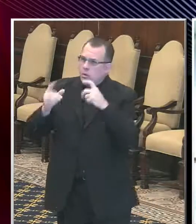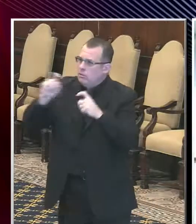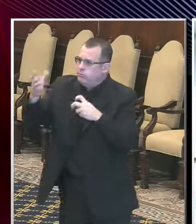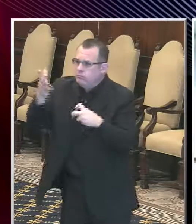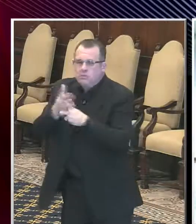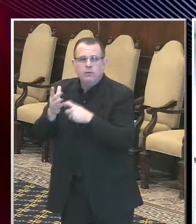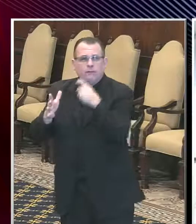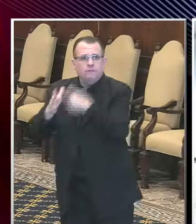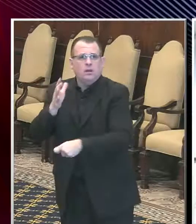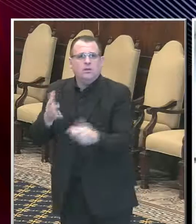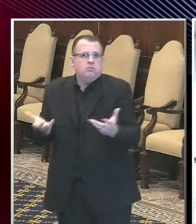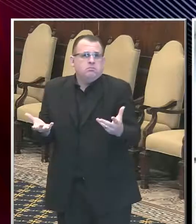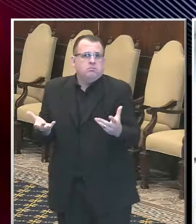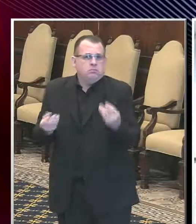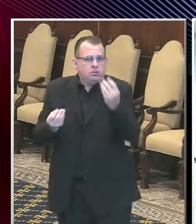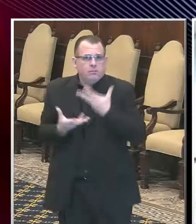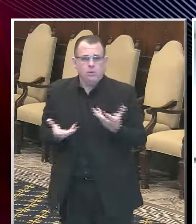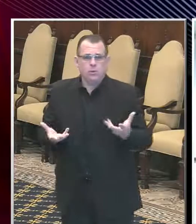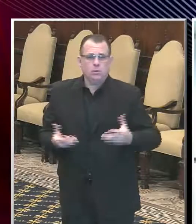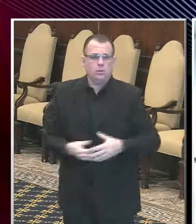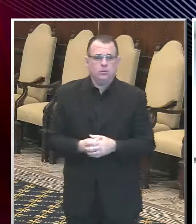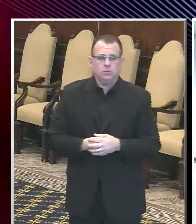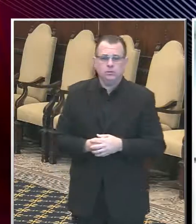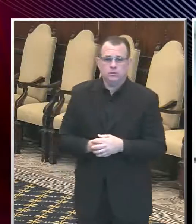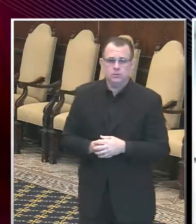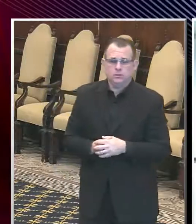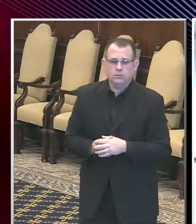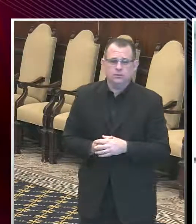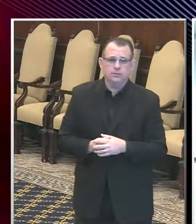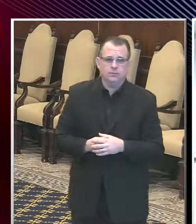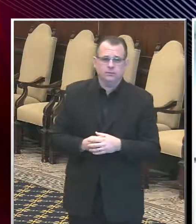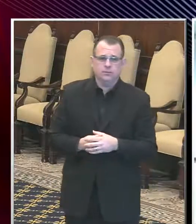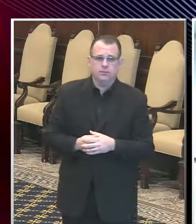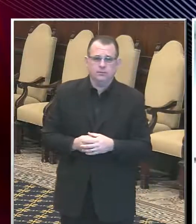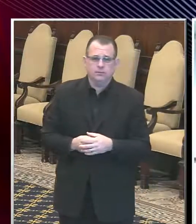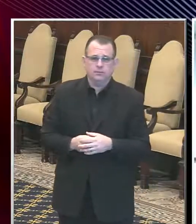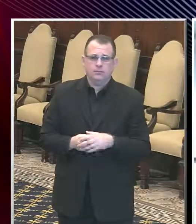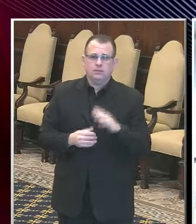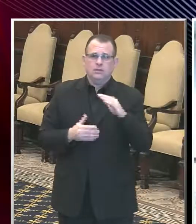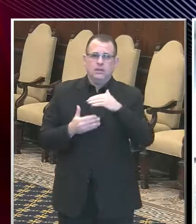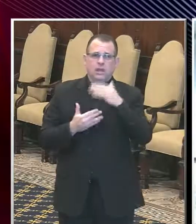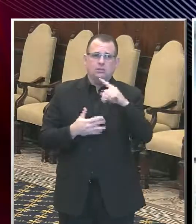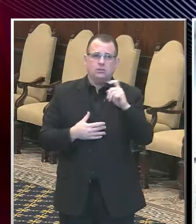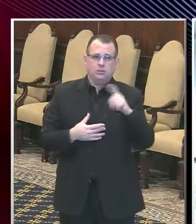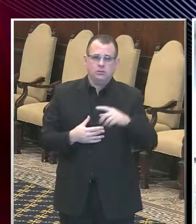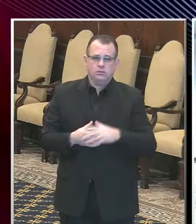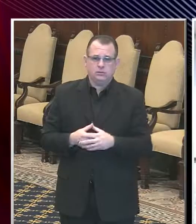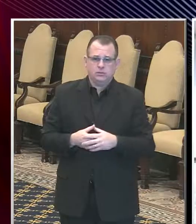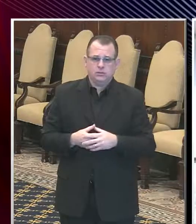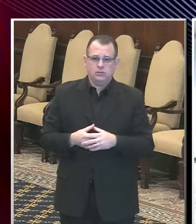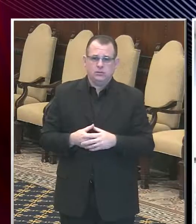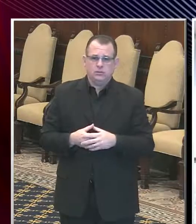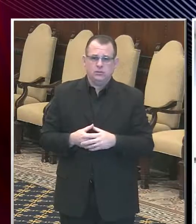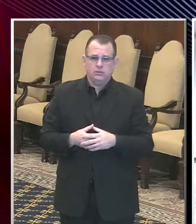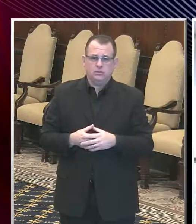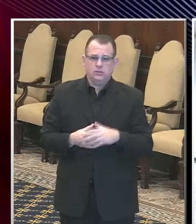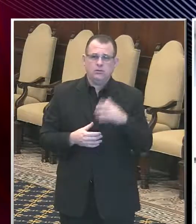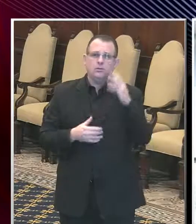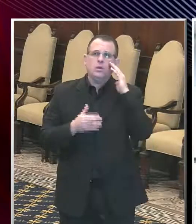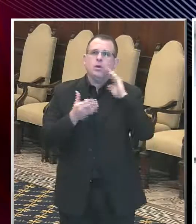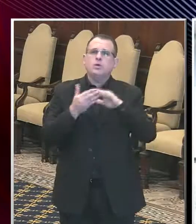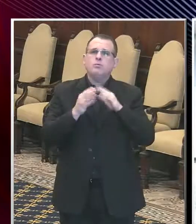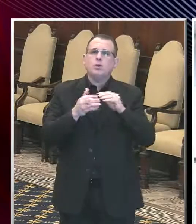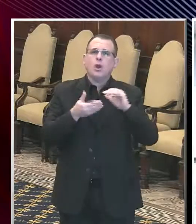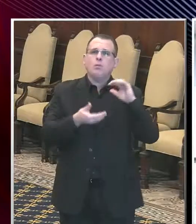I just want to add that our community partnership program is still up and running. That provides